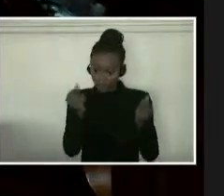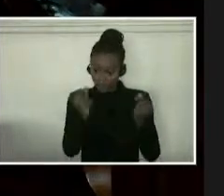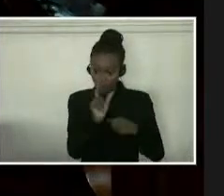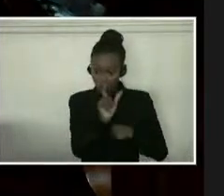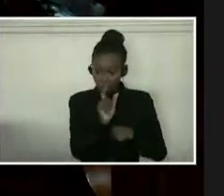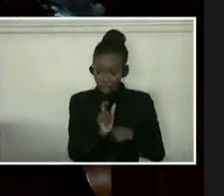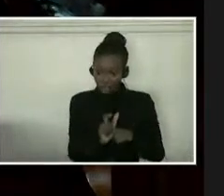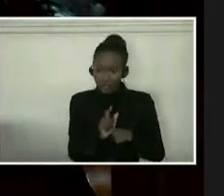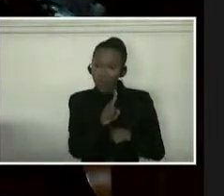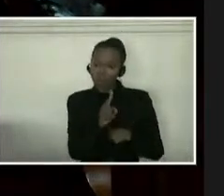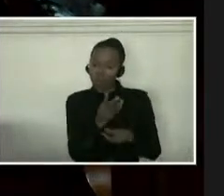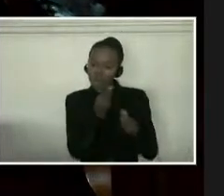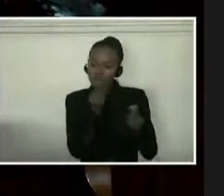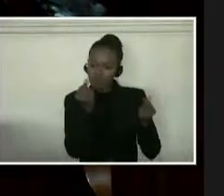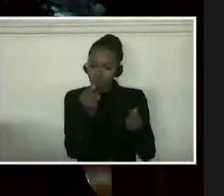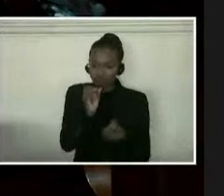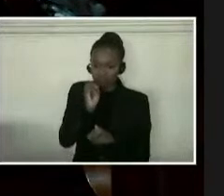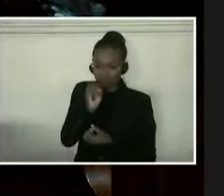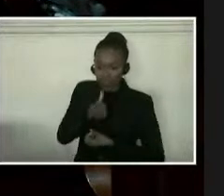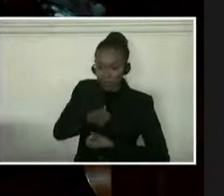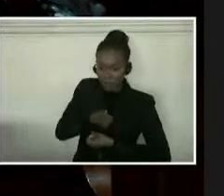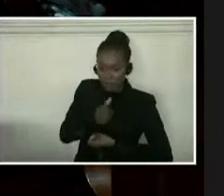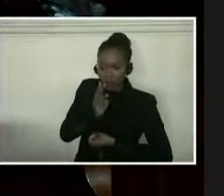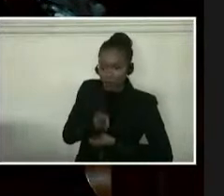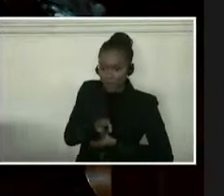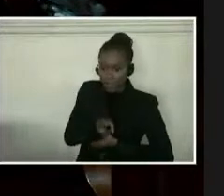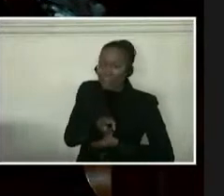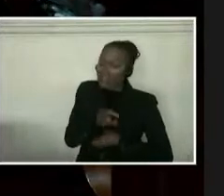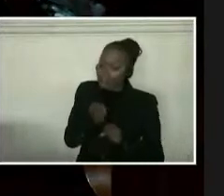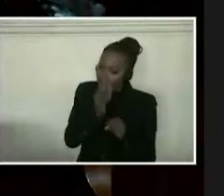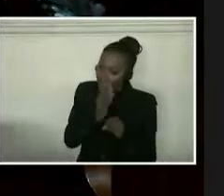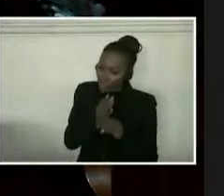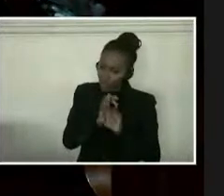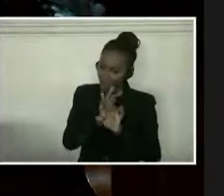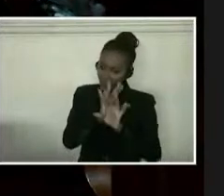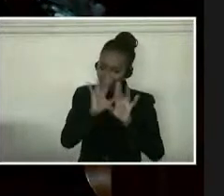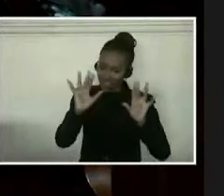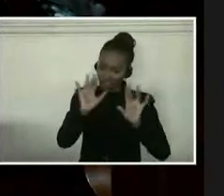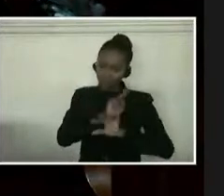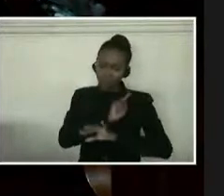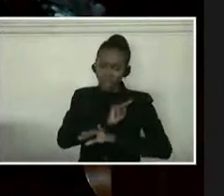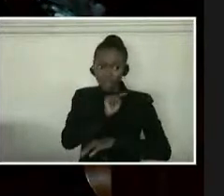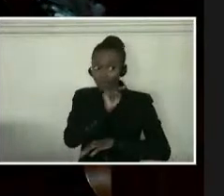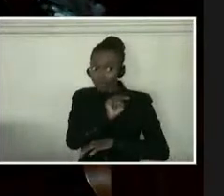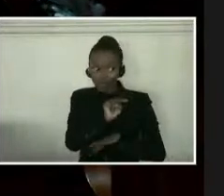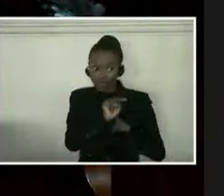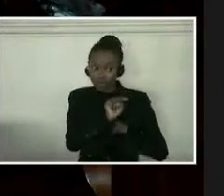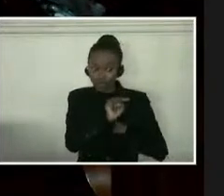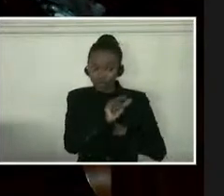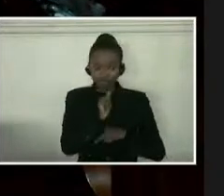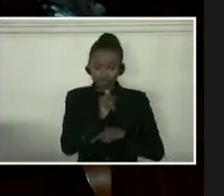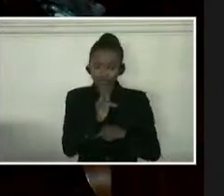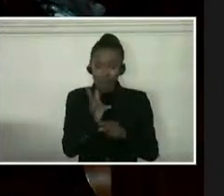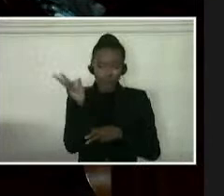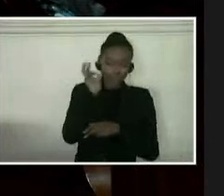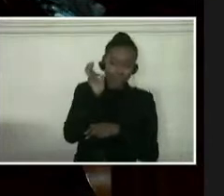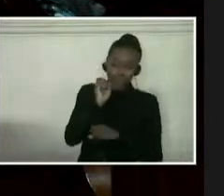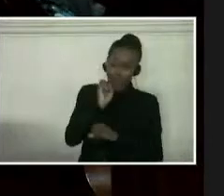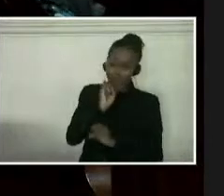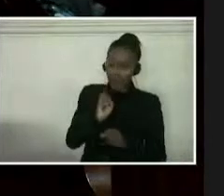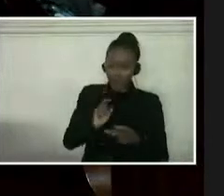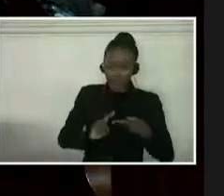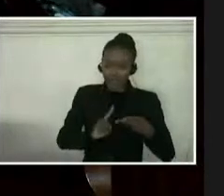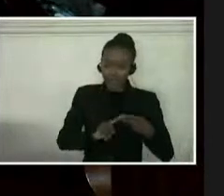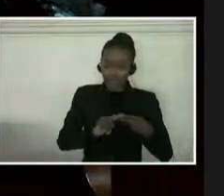the things that you have raised and give some clarities because it seems as if you do not listen you do